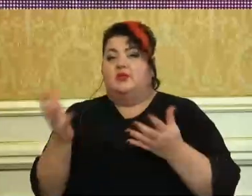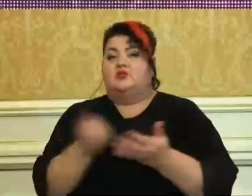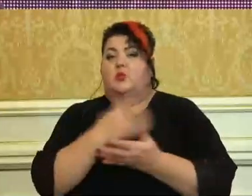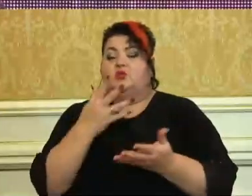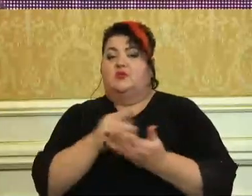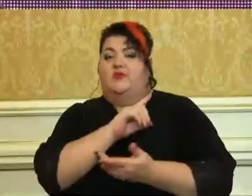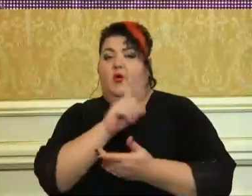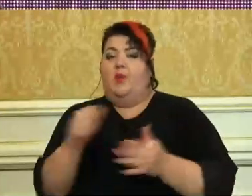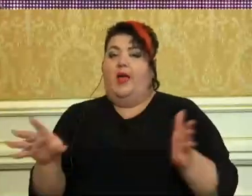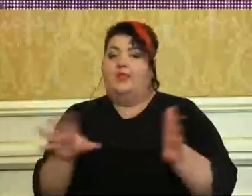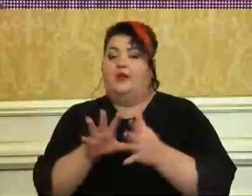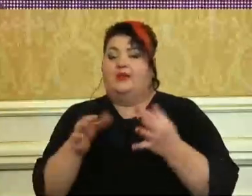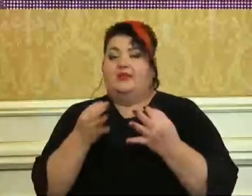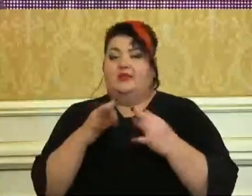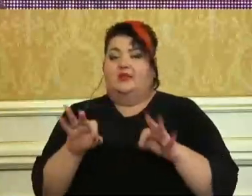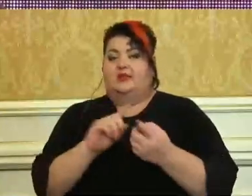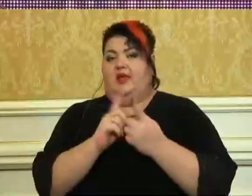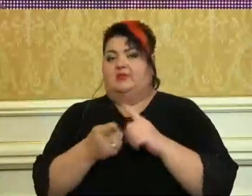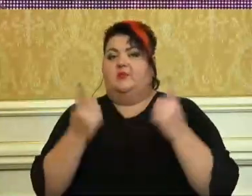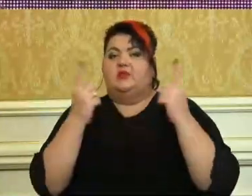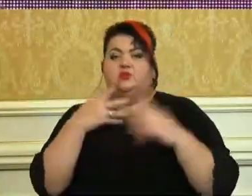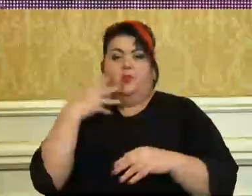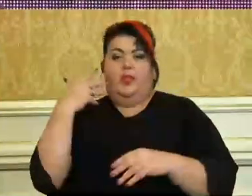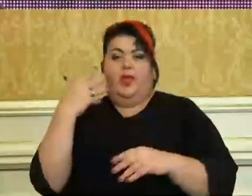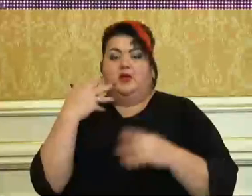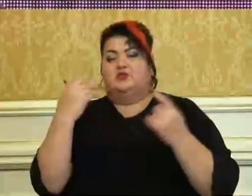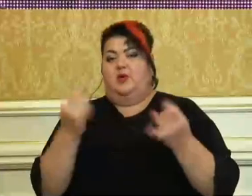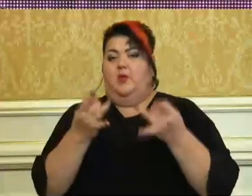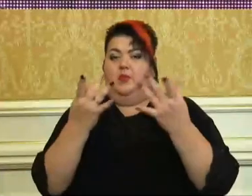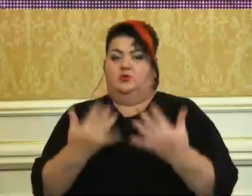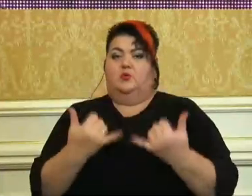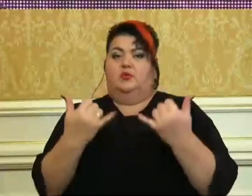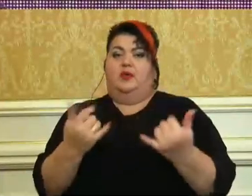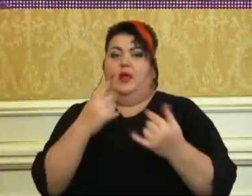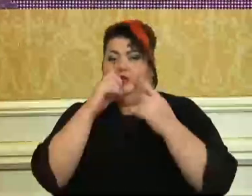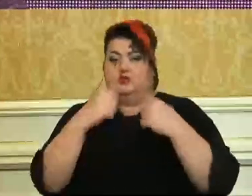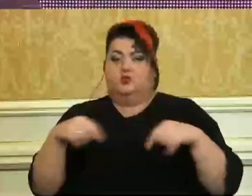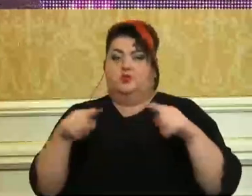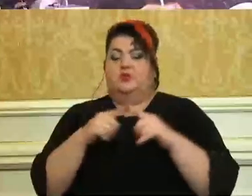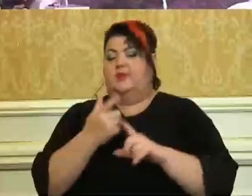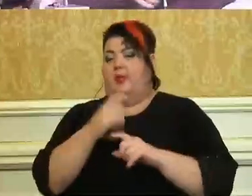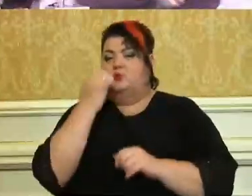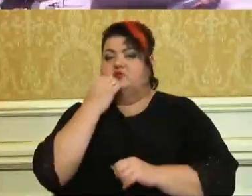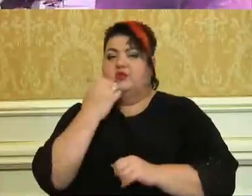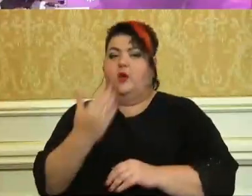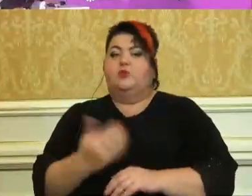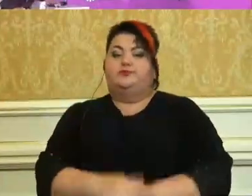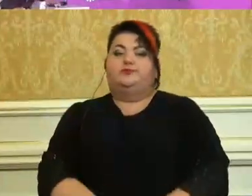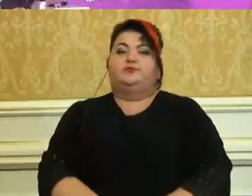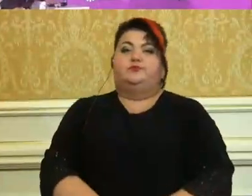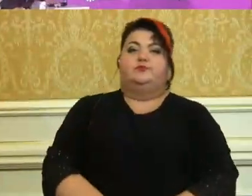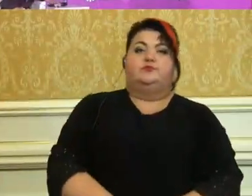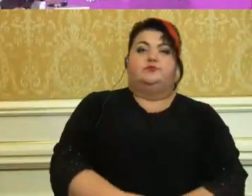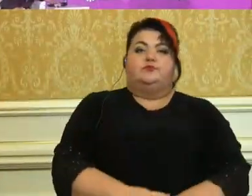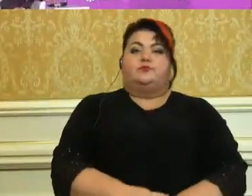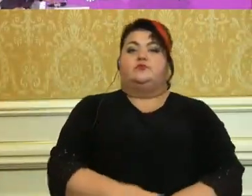also the issue how to get the energy independence would be even more simple. And thank you so much.